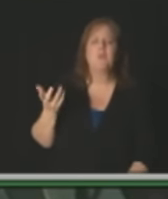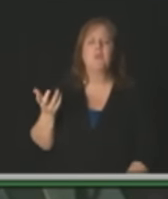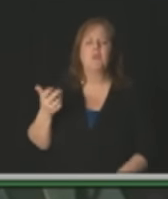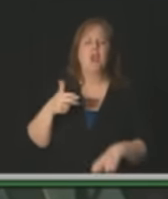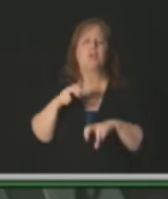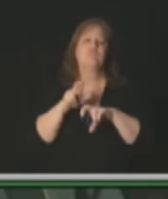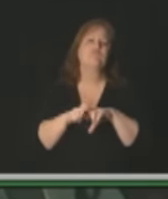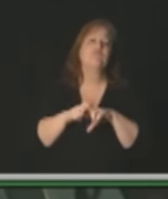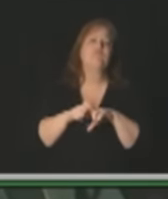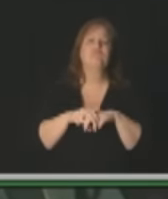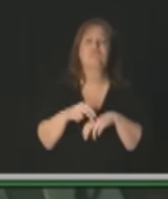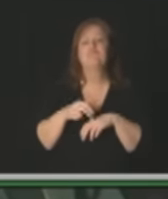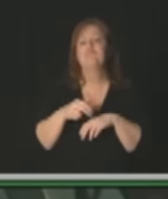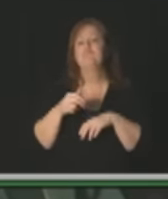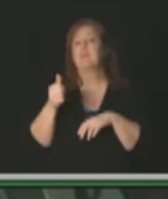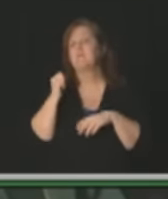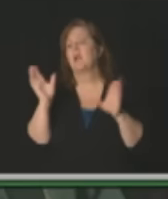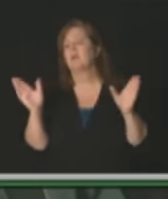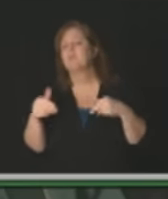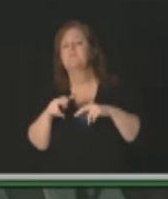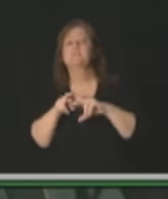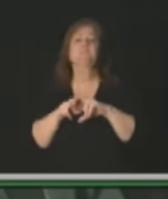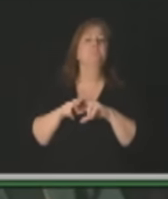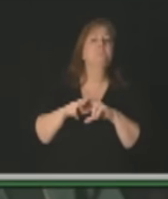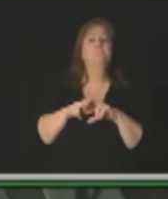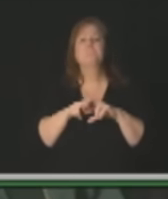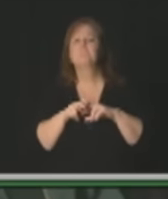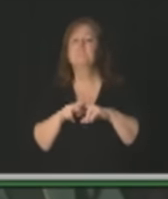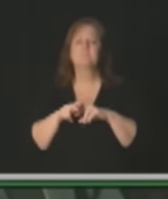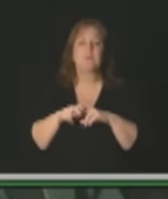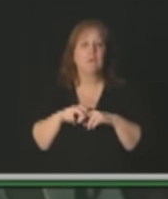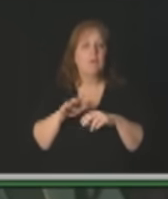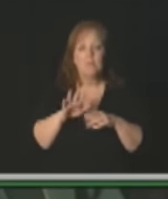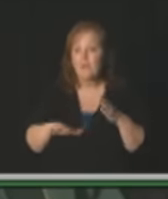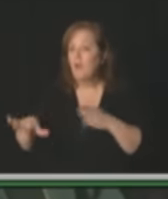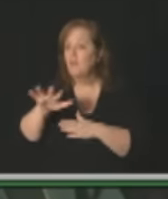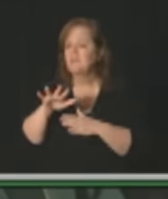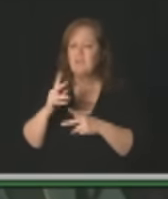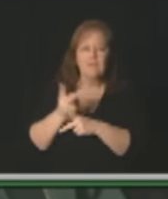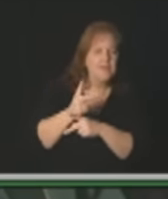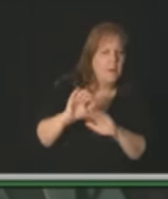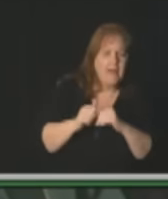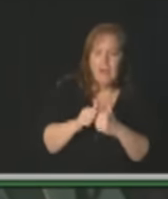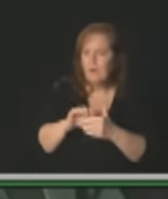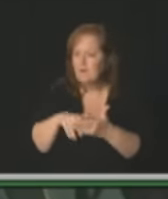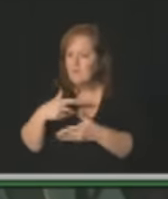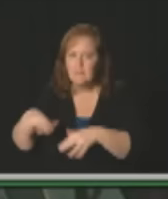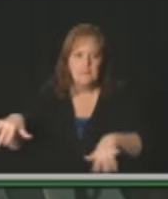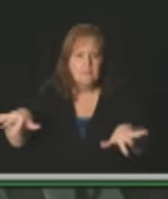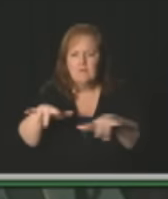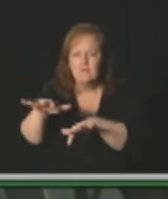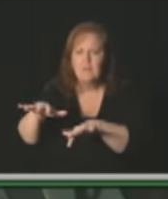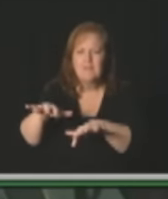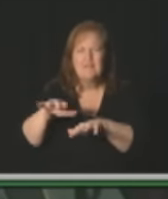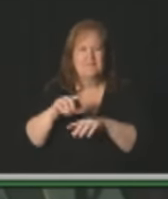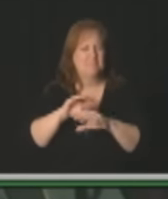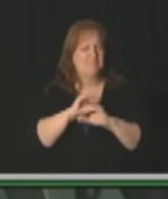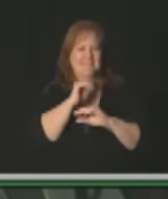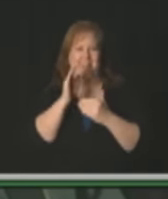sit in the background and figure out my way around. But there's nothing to figure out at Sac State. Just look around